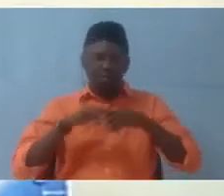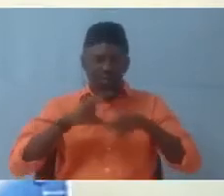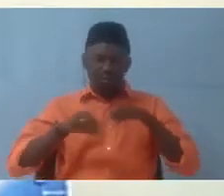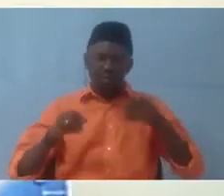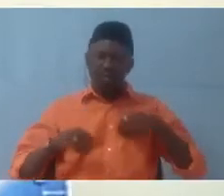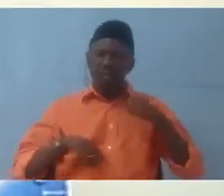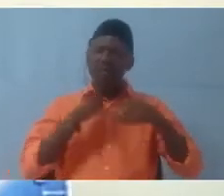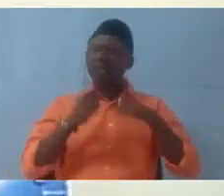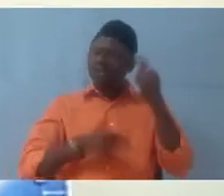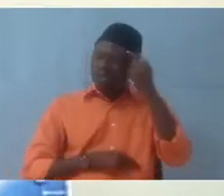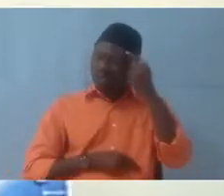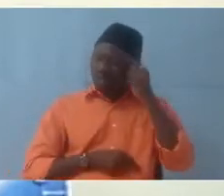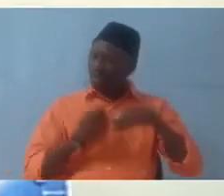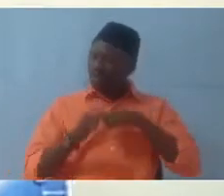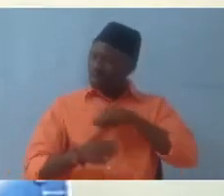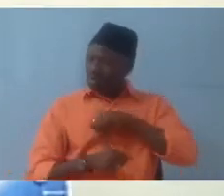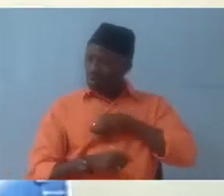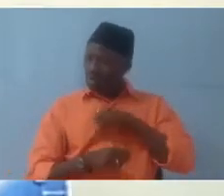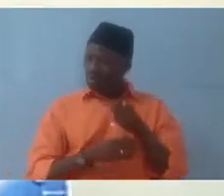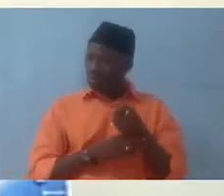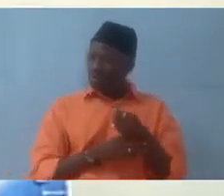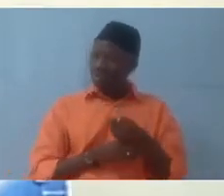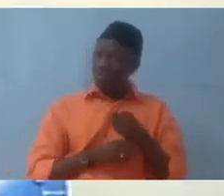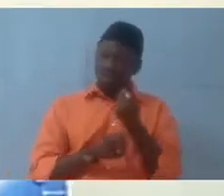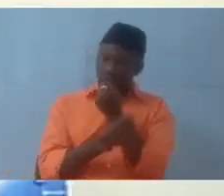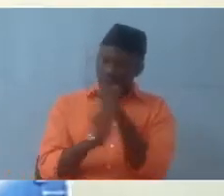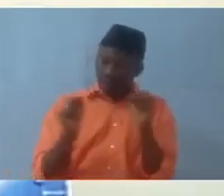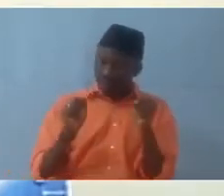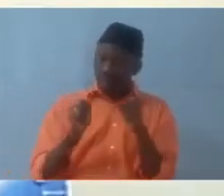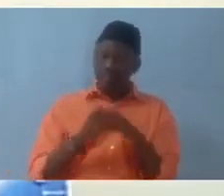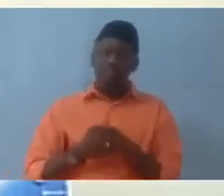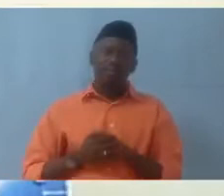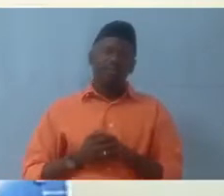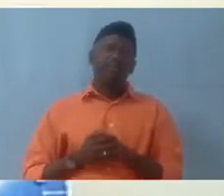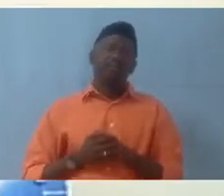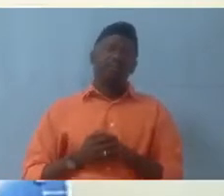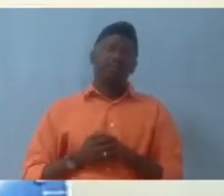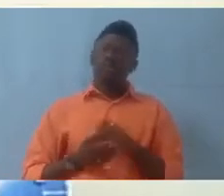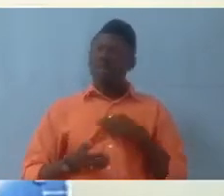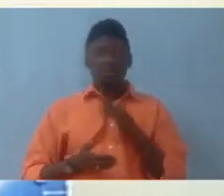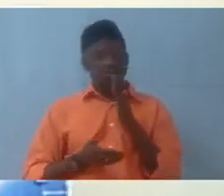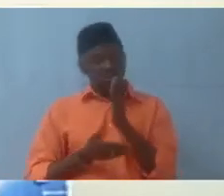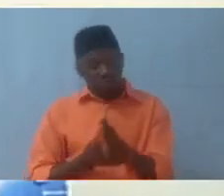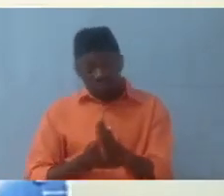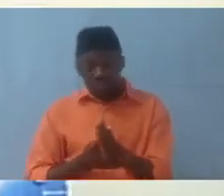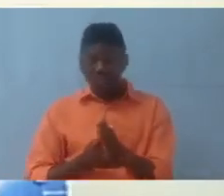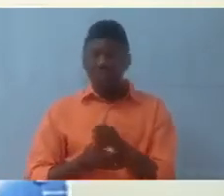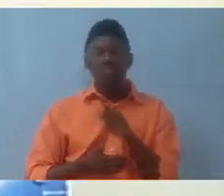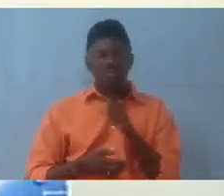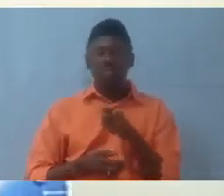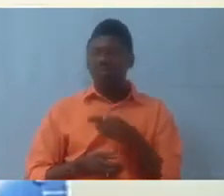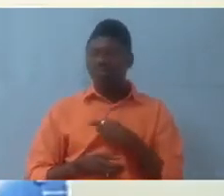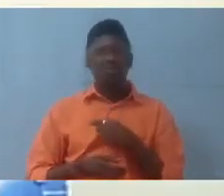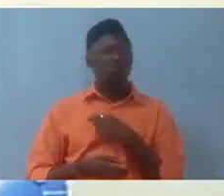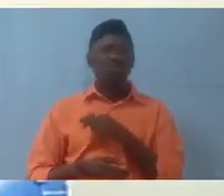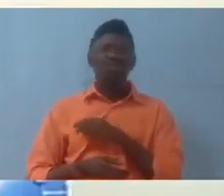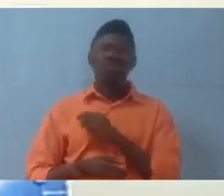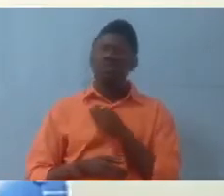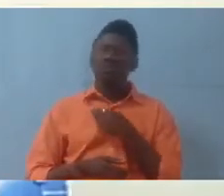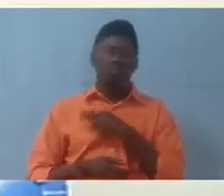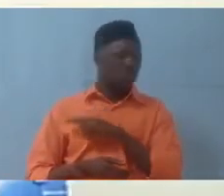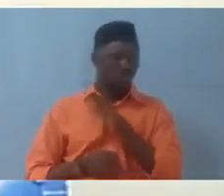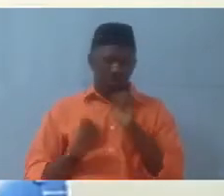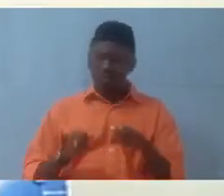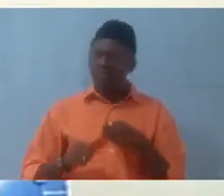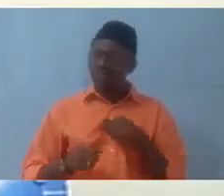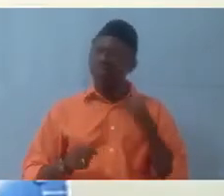Ah, mënulo ñak nek di xelat sa karange yoy itamen. Whether it is justifiable or not, but you cannot still avoid. Mo xam nak lu wër la wala wër way dal